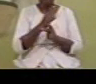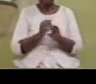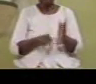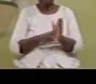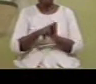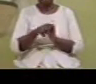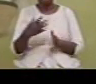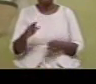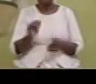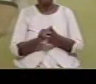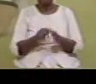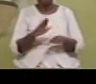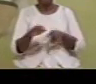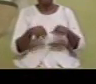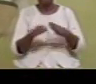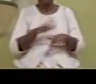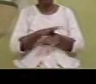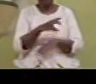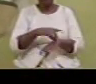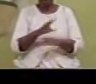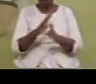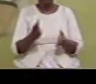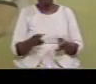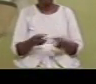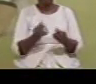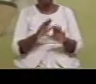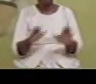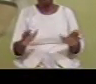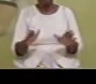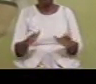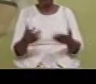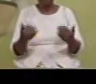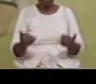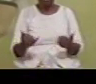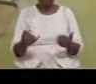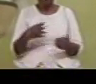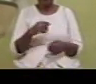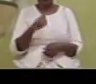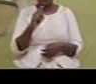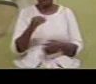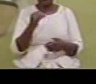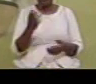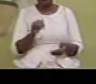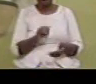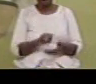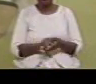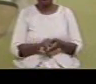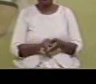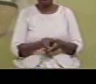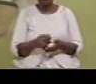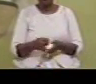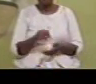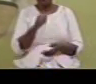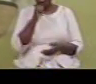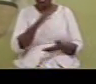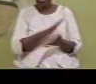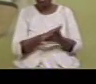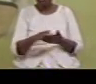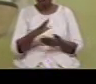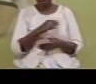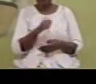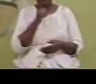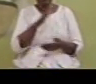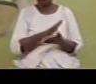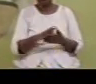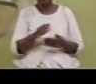the instruction here concerning the clean and unclean were given, number one, for health reasons,